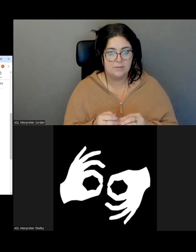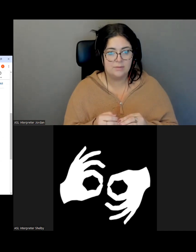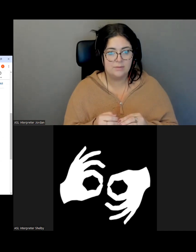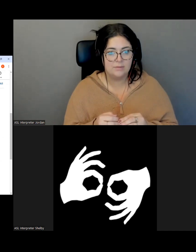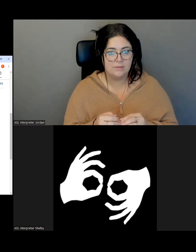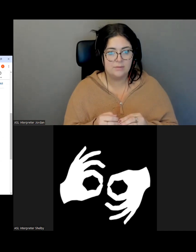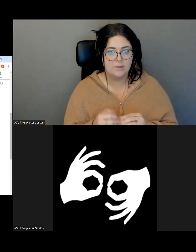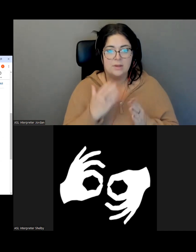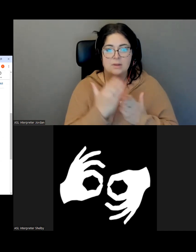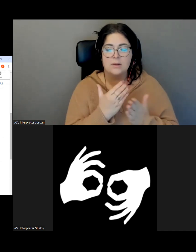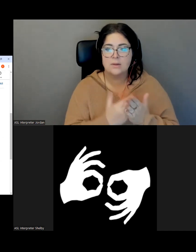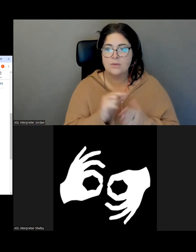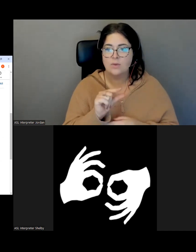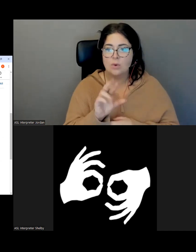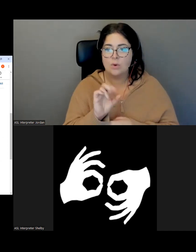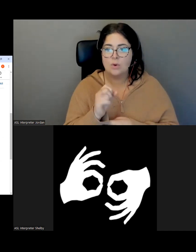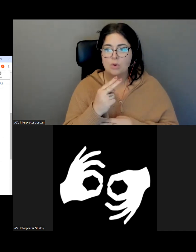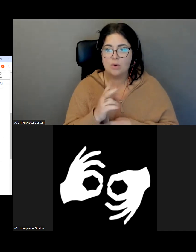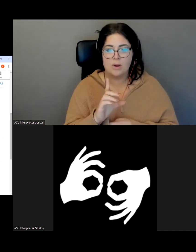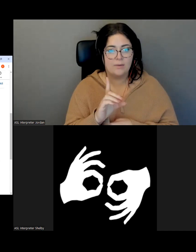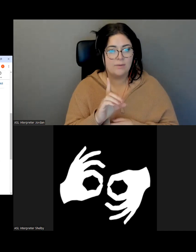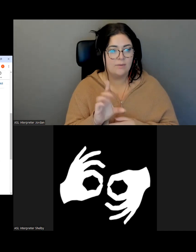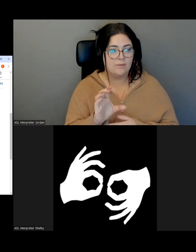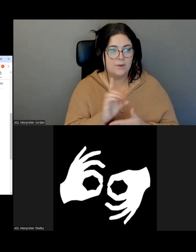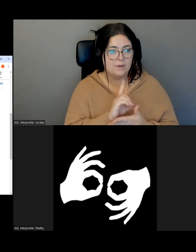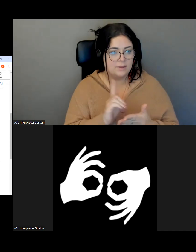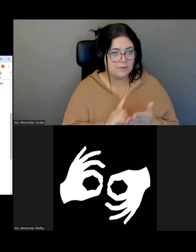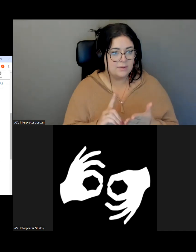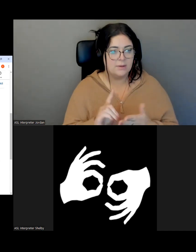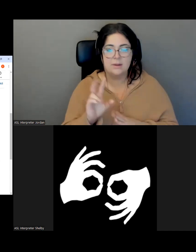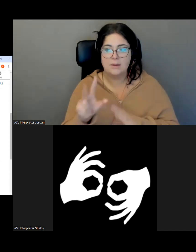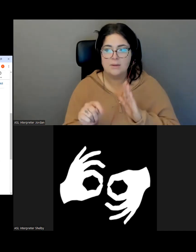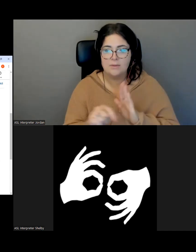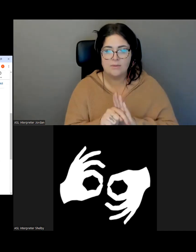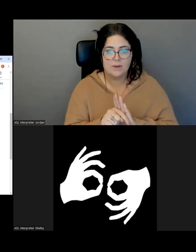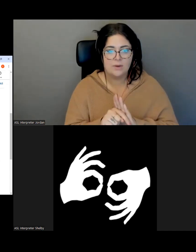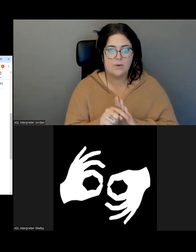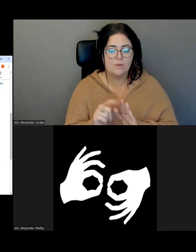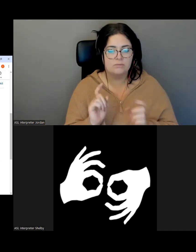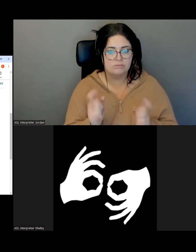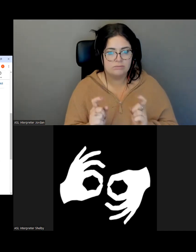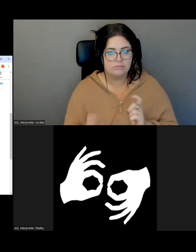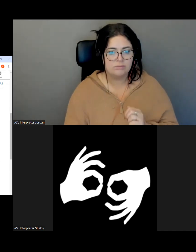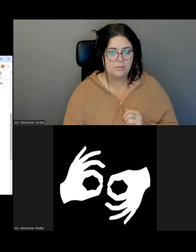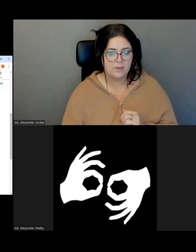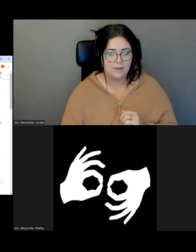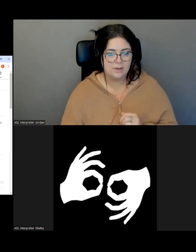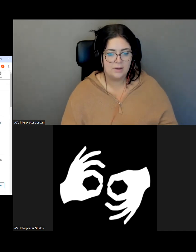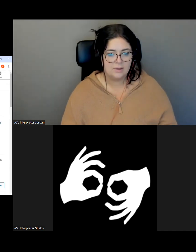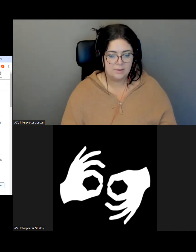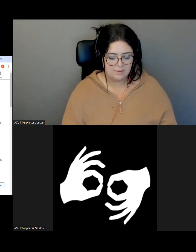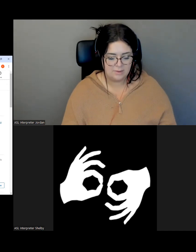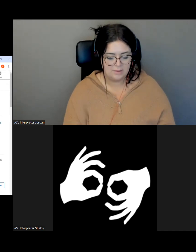courses on graphic design, video editing. If I wanted to get into photography, it has courses on that. So I'll just click on